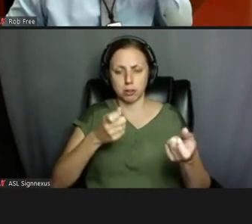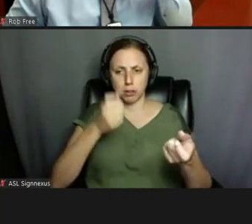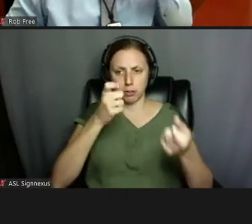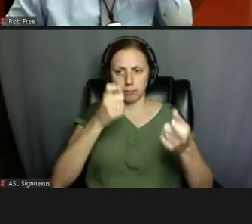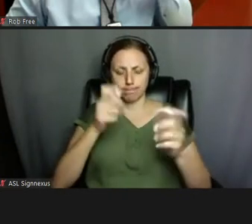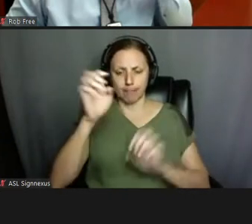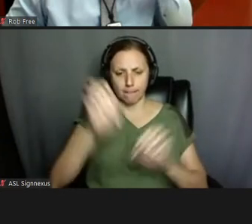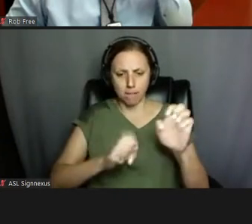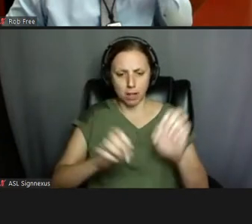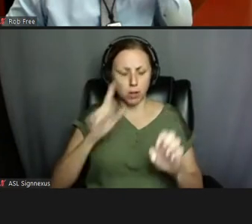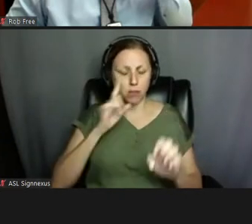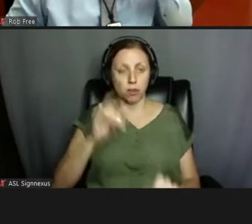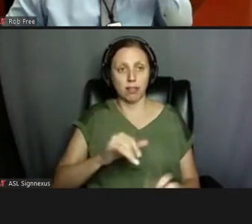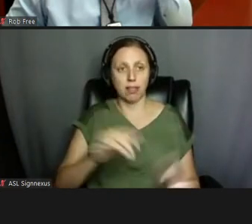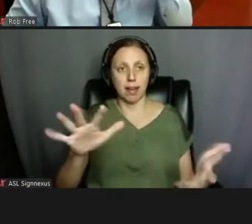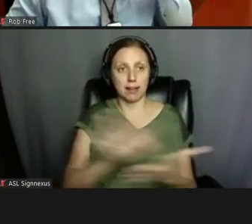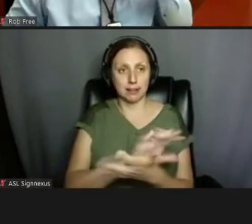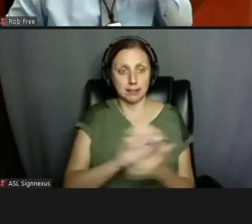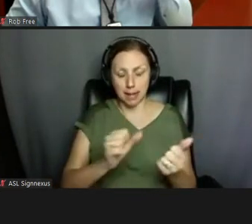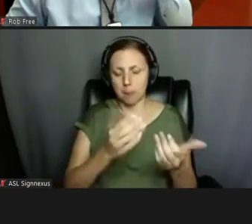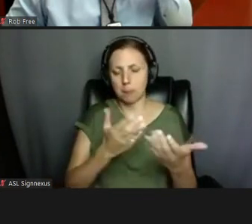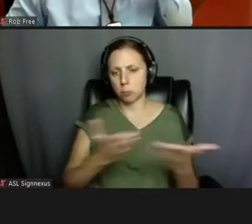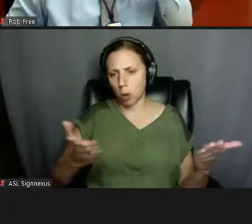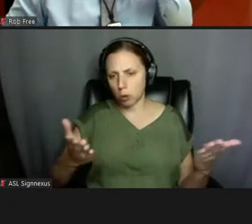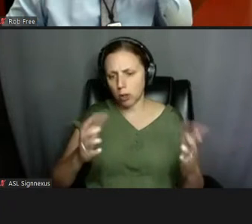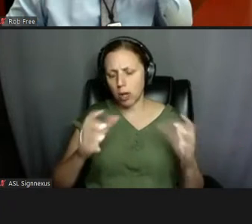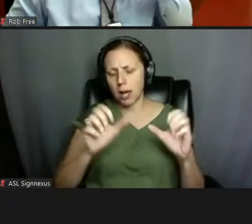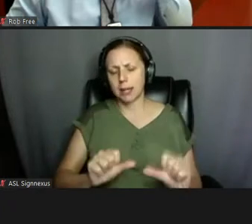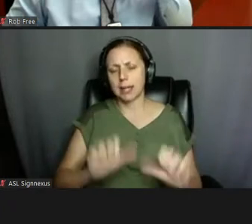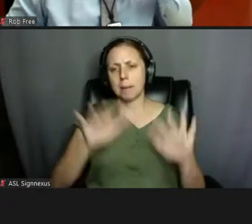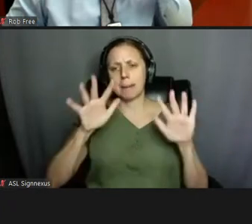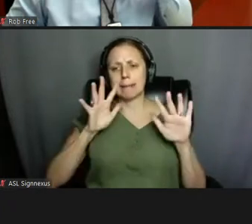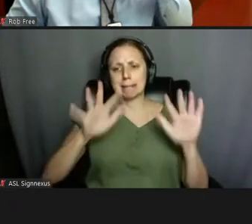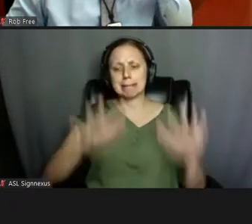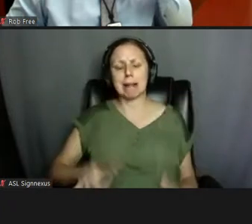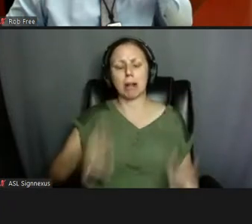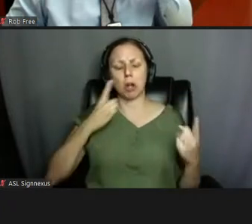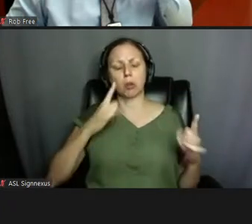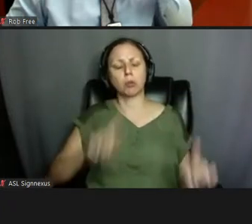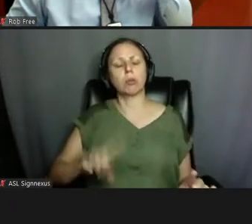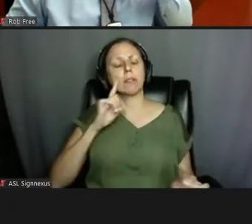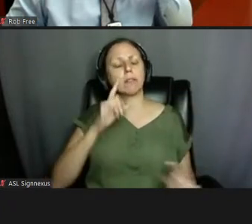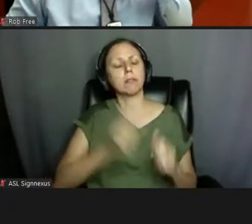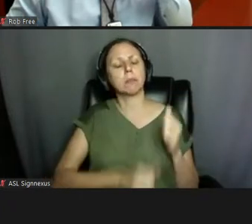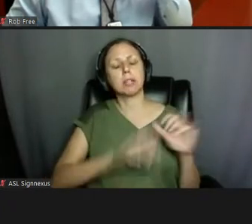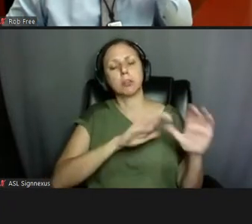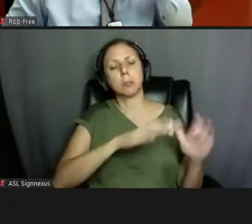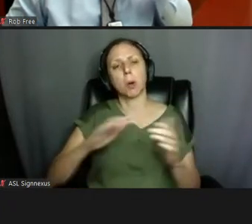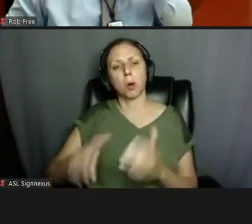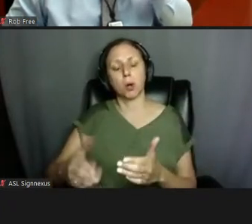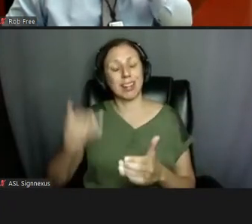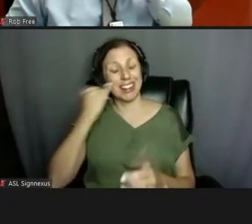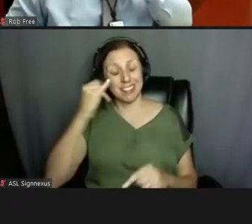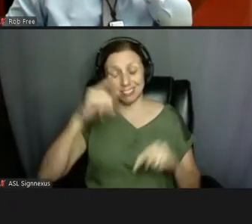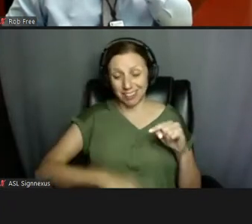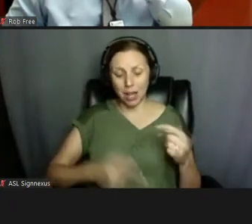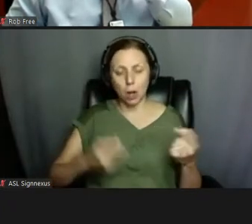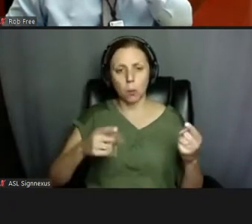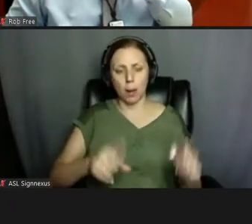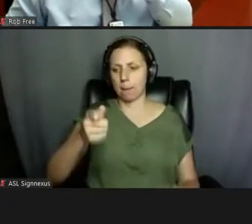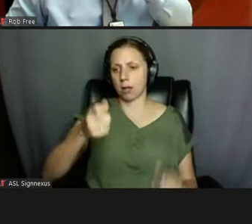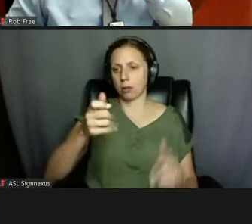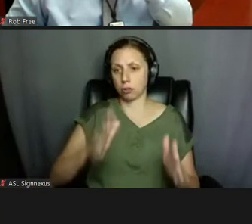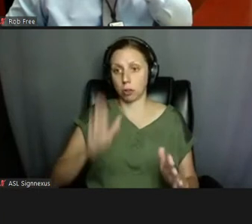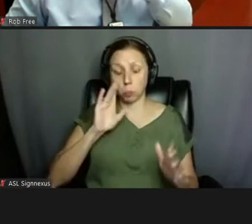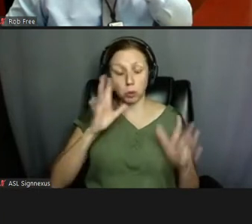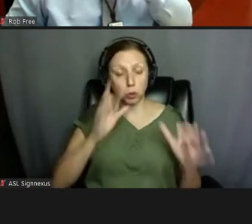of the so-called damaged parcels can be settled by the parties, or if they can't settle, it will be determined by a judge. What